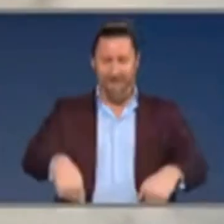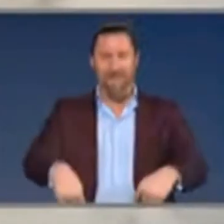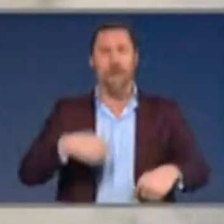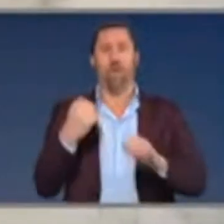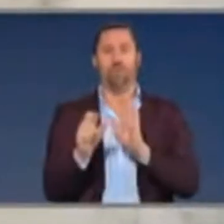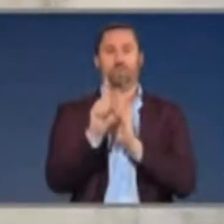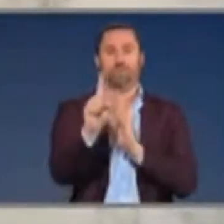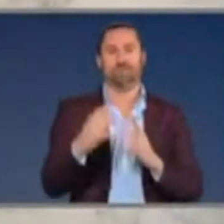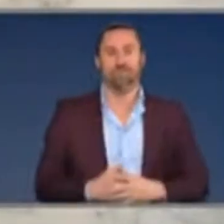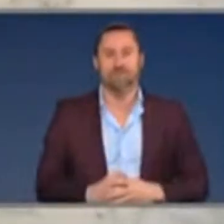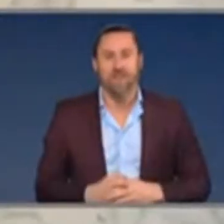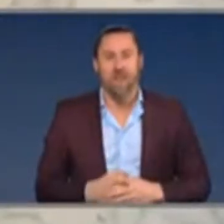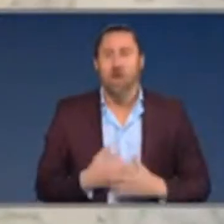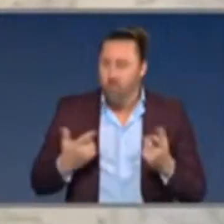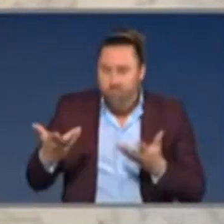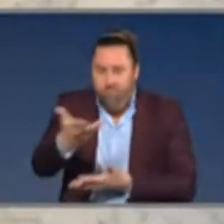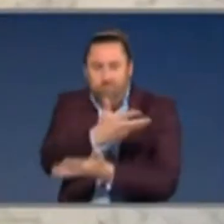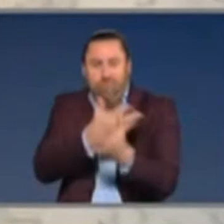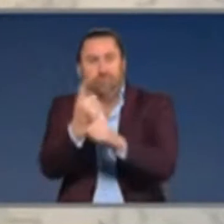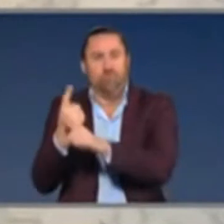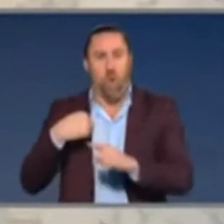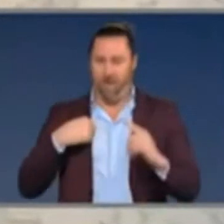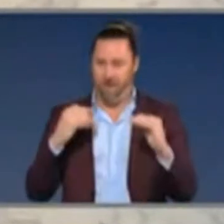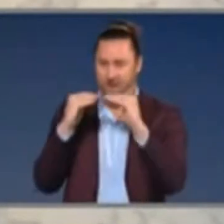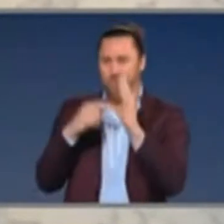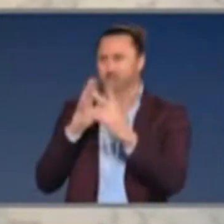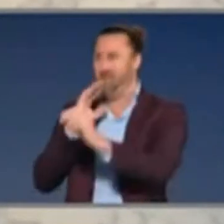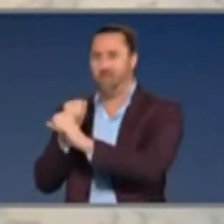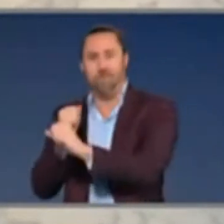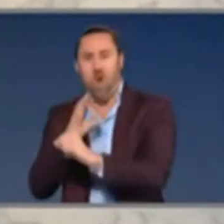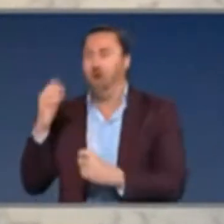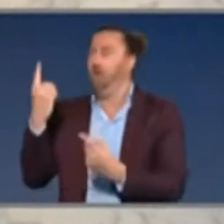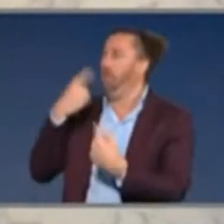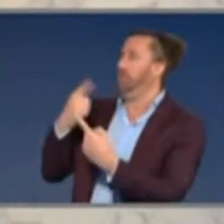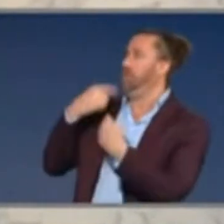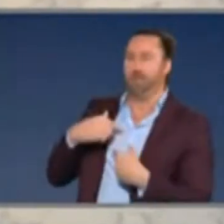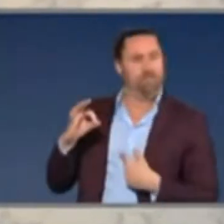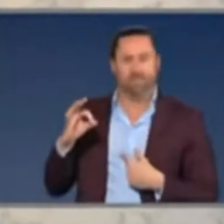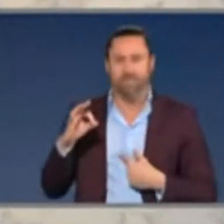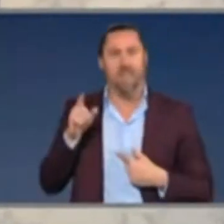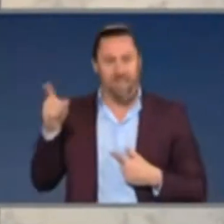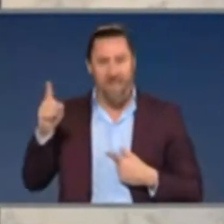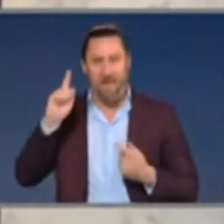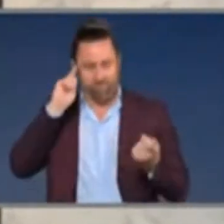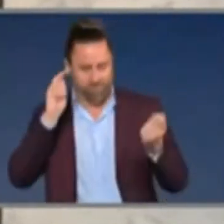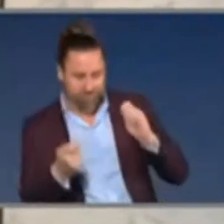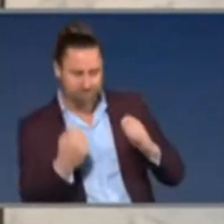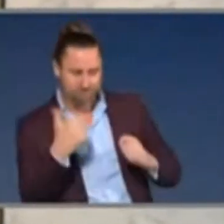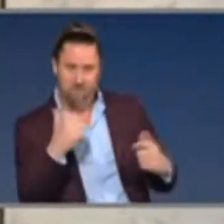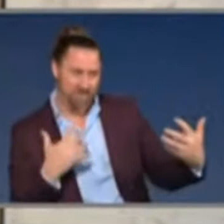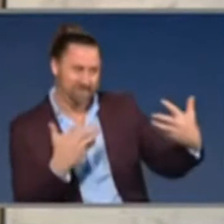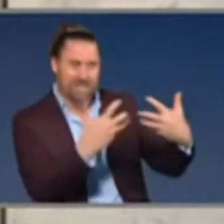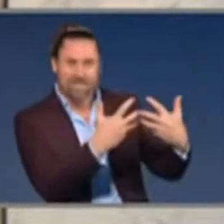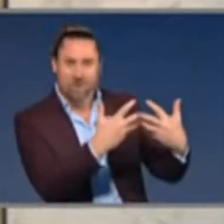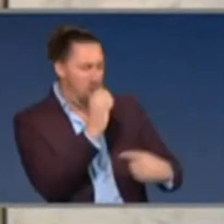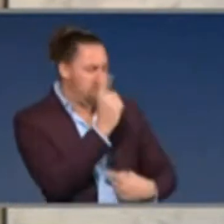we'll continue to stay at the negotiating table to make sure that governments do change the way they do business with us, that their program